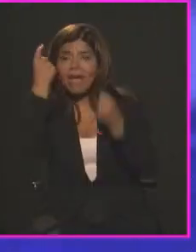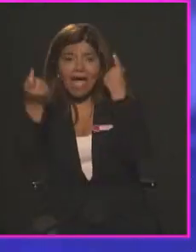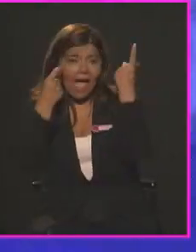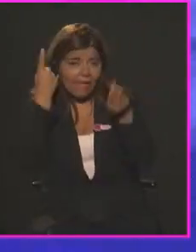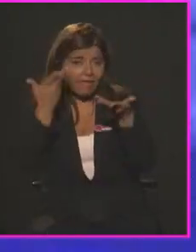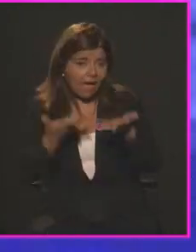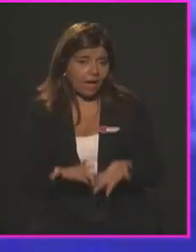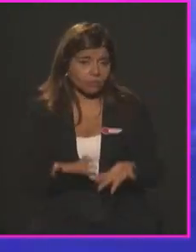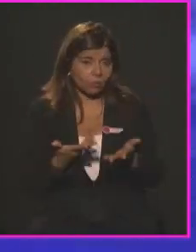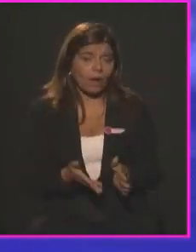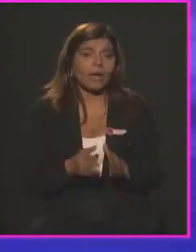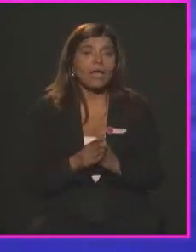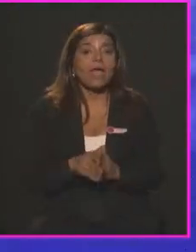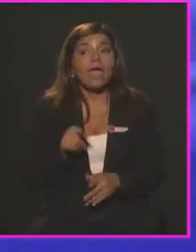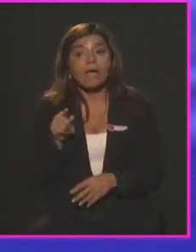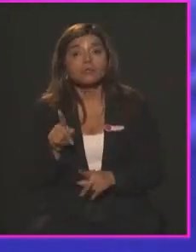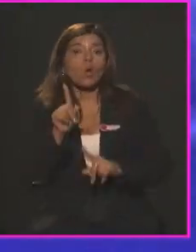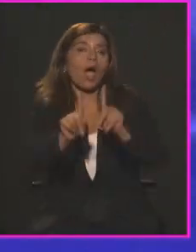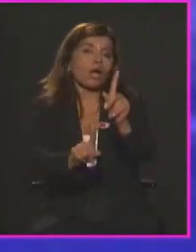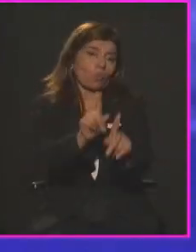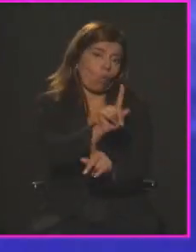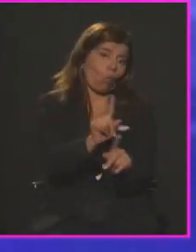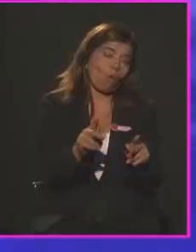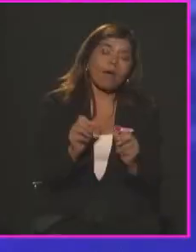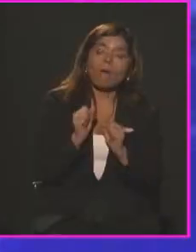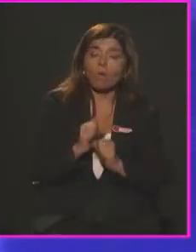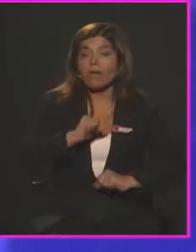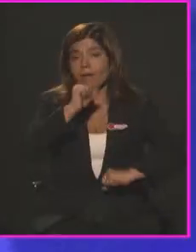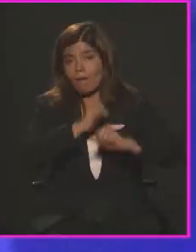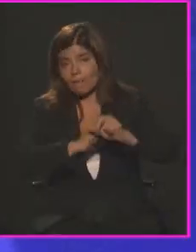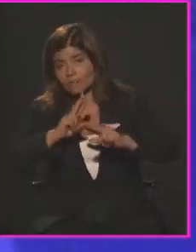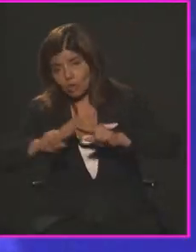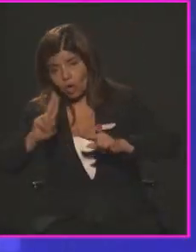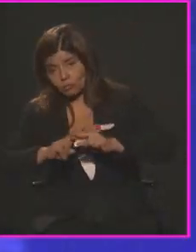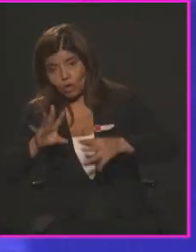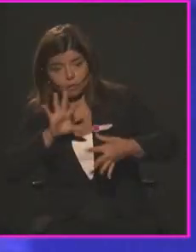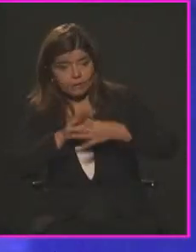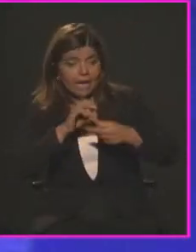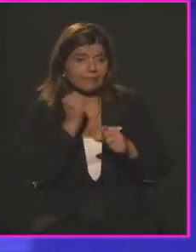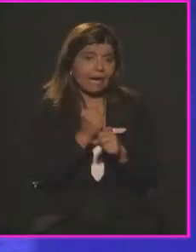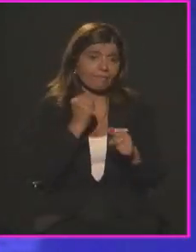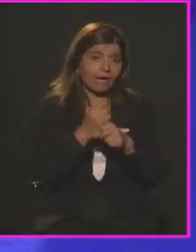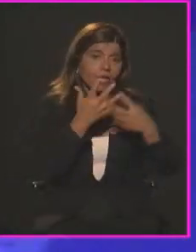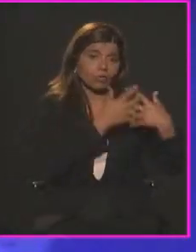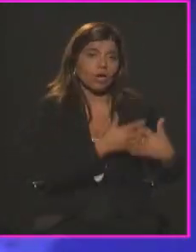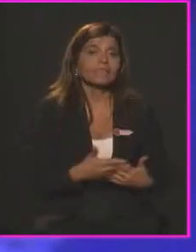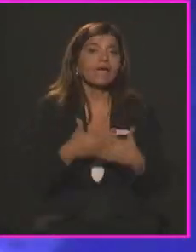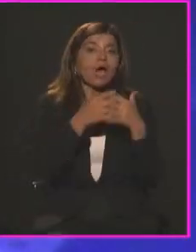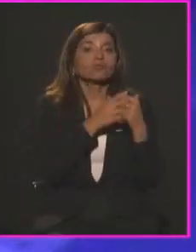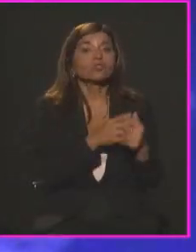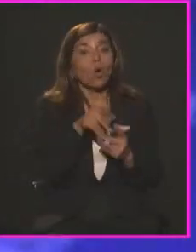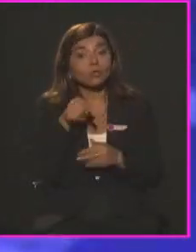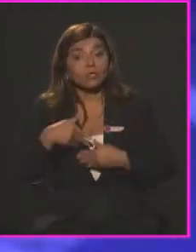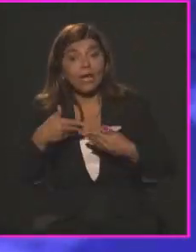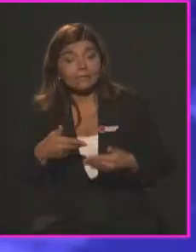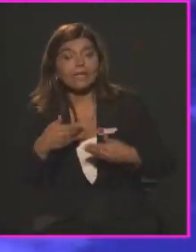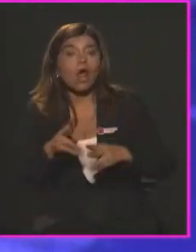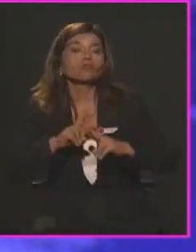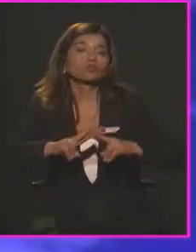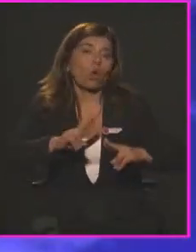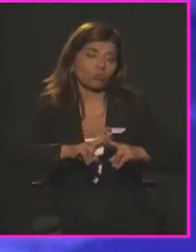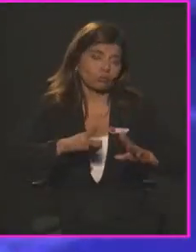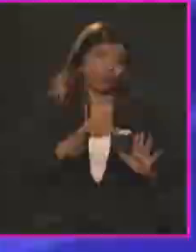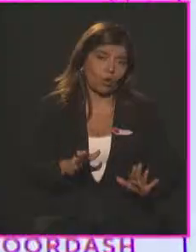some of the companies that we are tracking and working with in the US that are providing some kind of solution for the